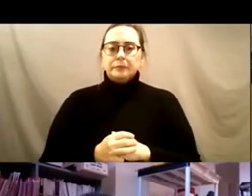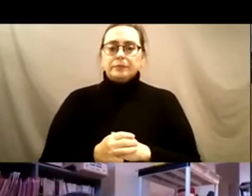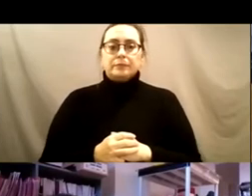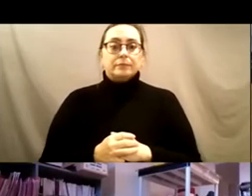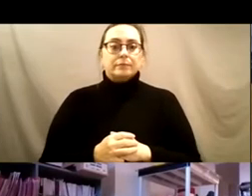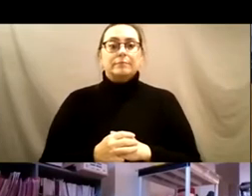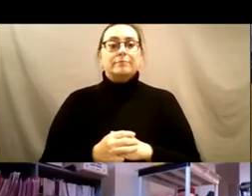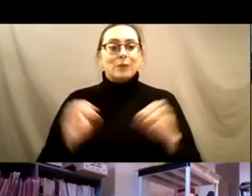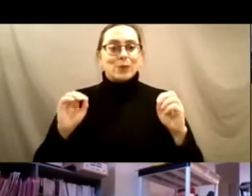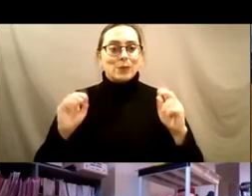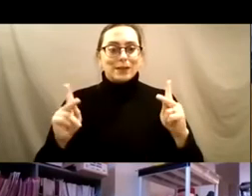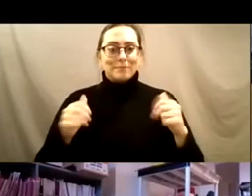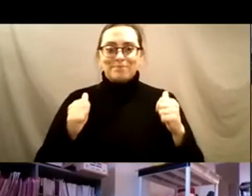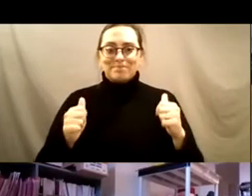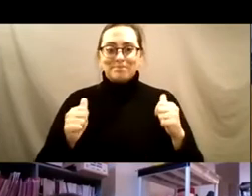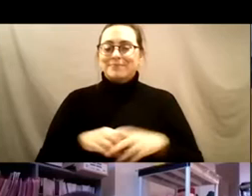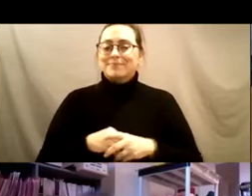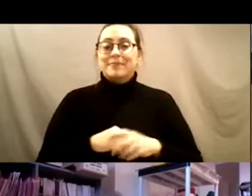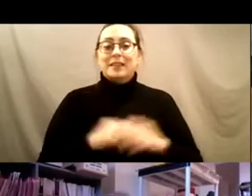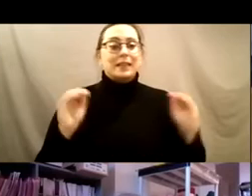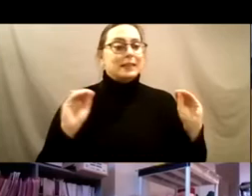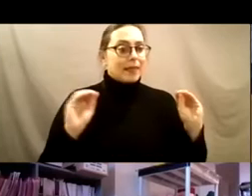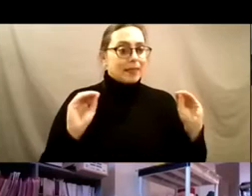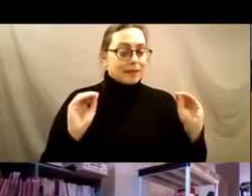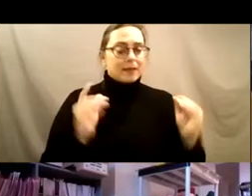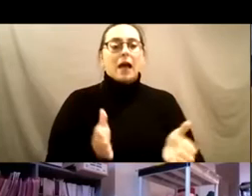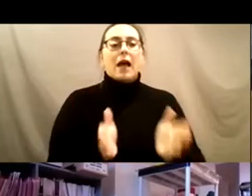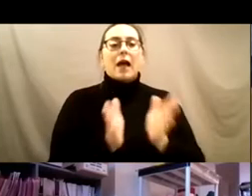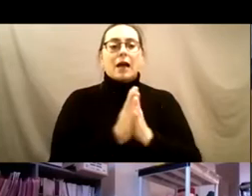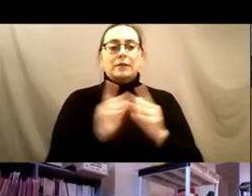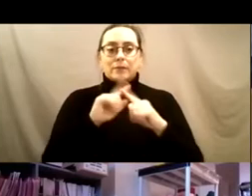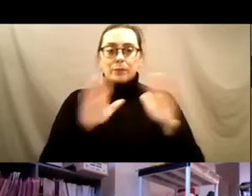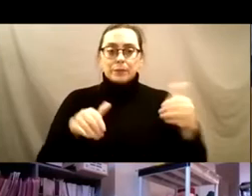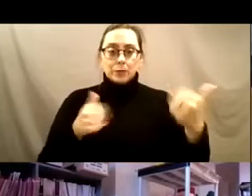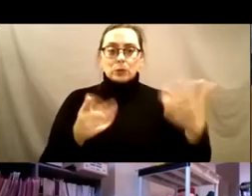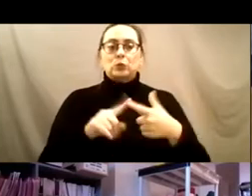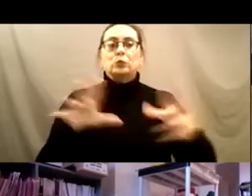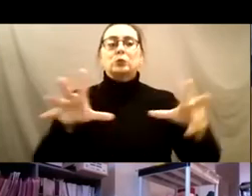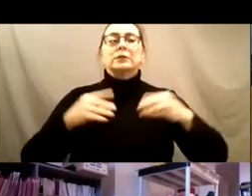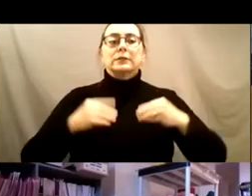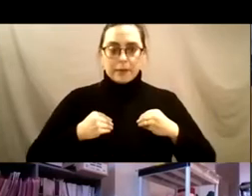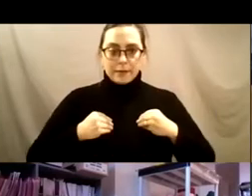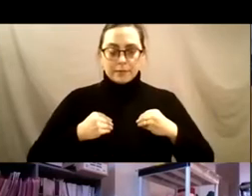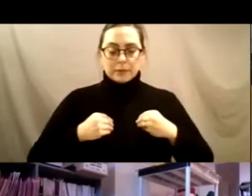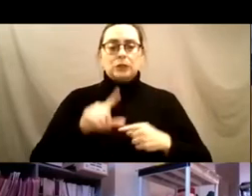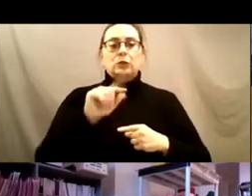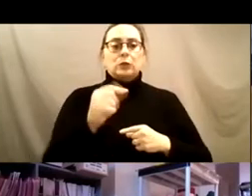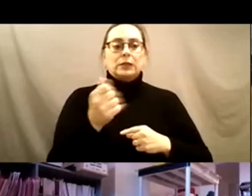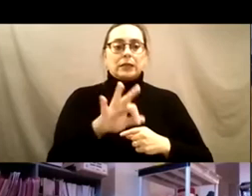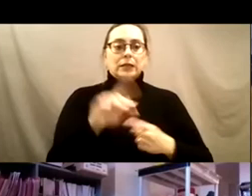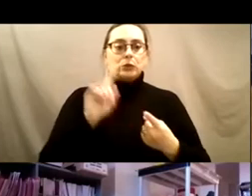No. Okay. If not, I will ask for a motion to accept the